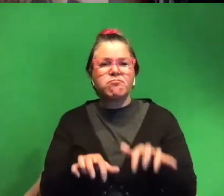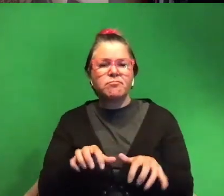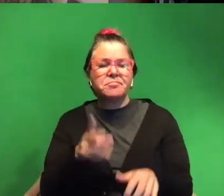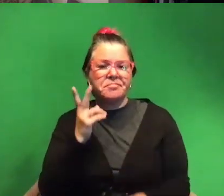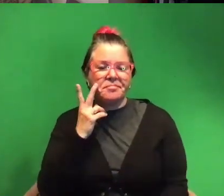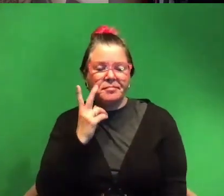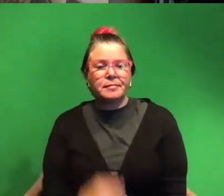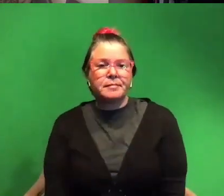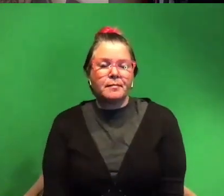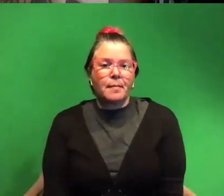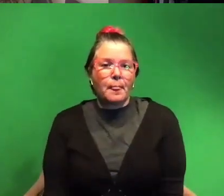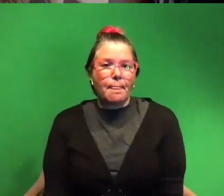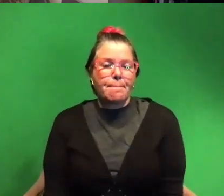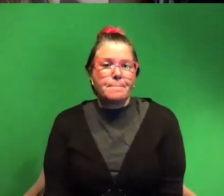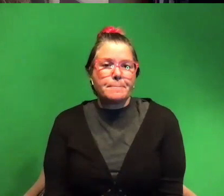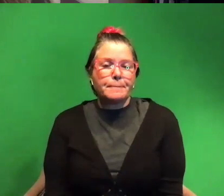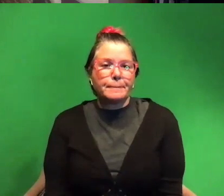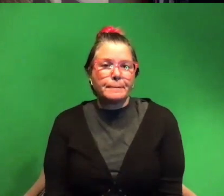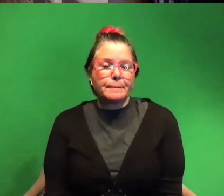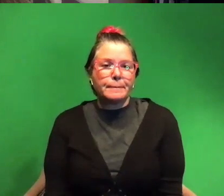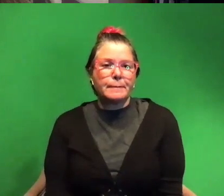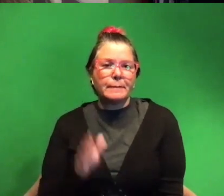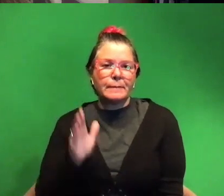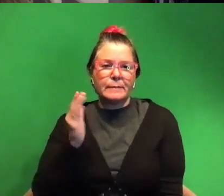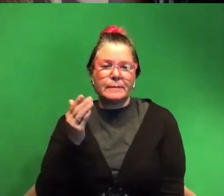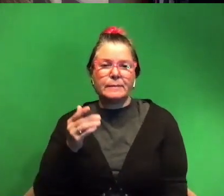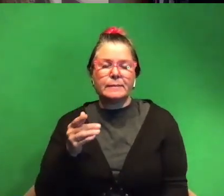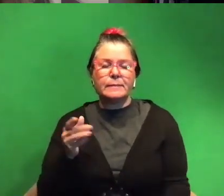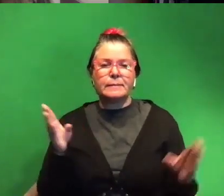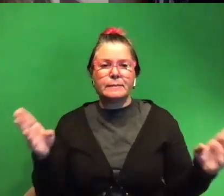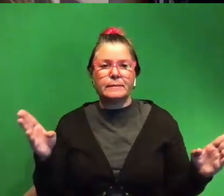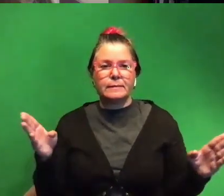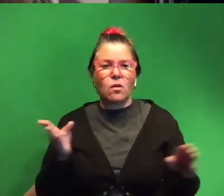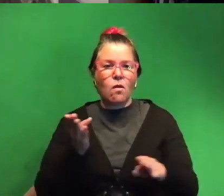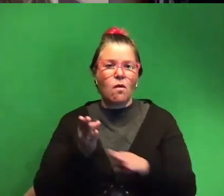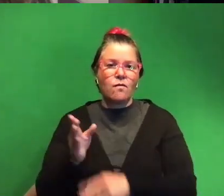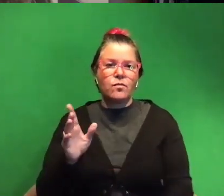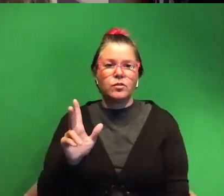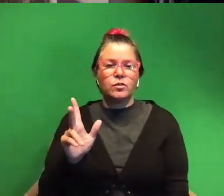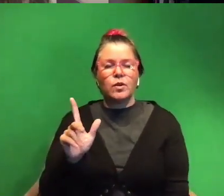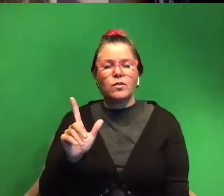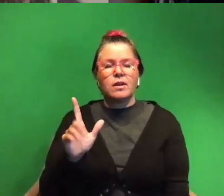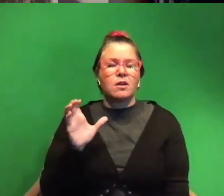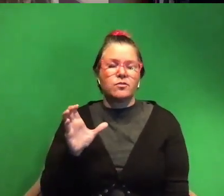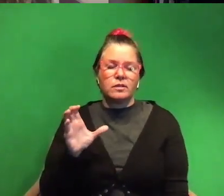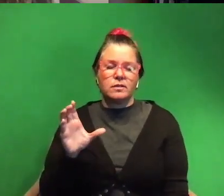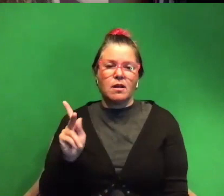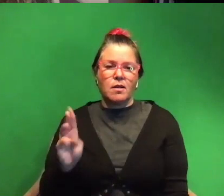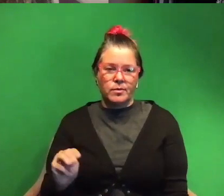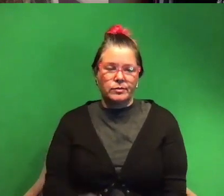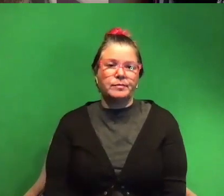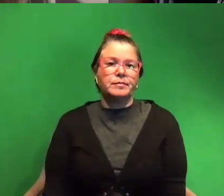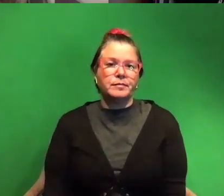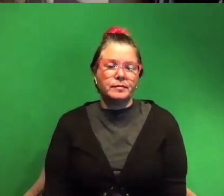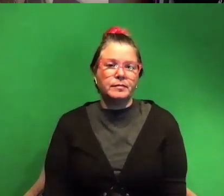number off the top of my head, but let me look it up. So it looks like it stretches for over 2,300 kilometers. Wow.